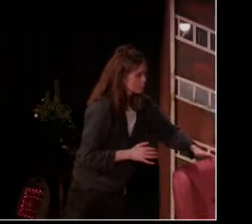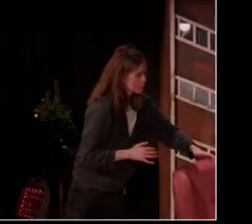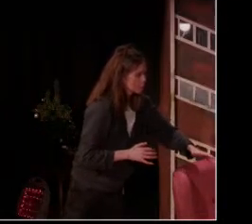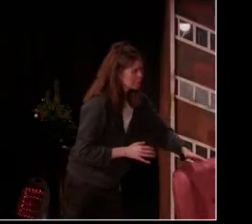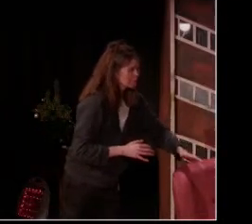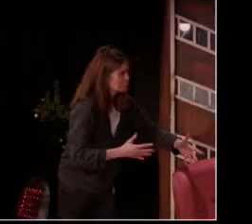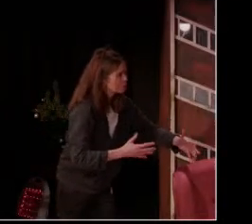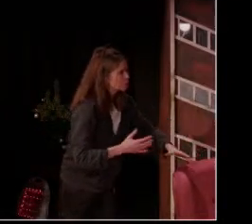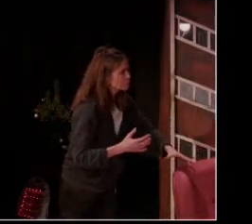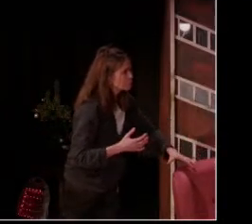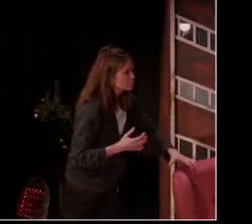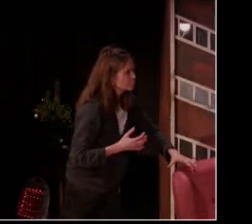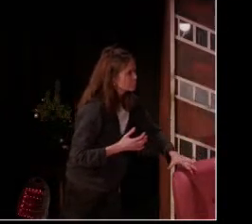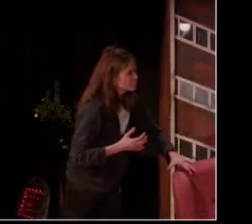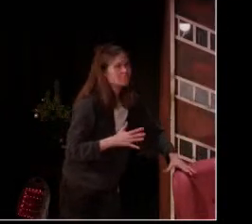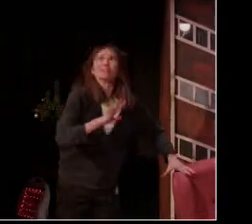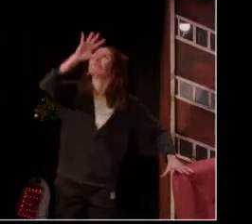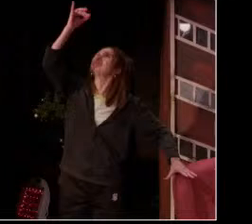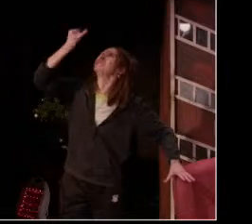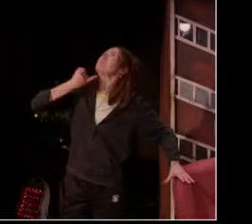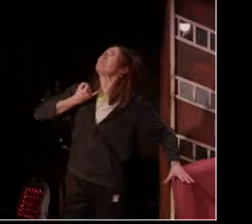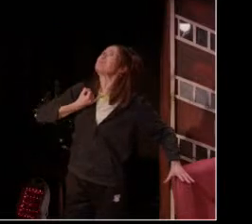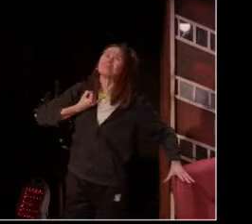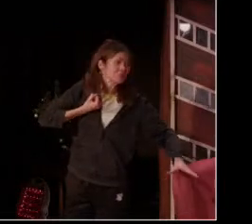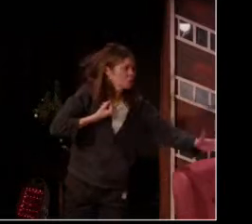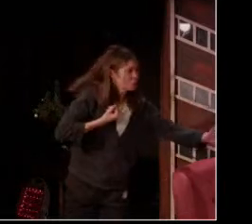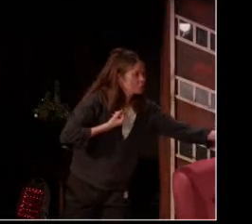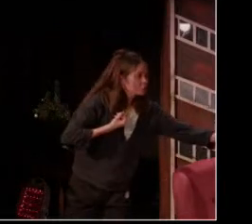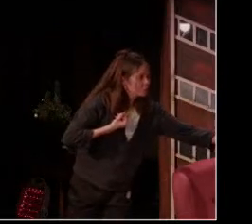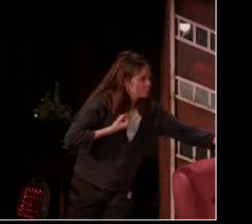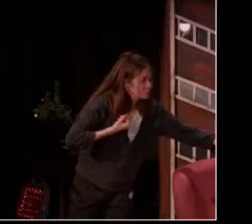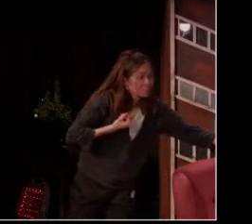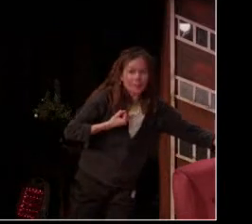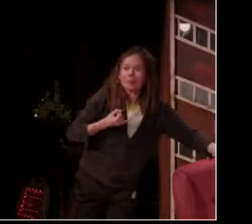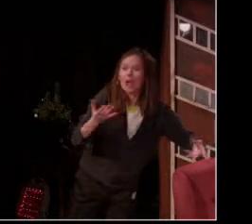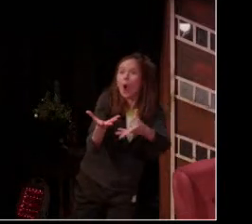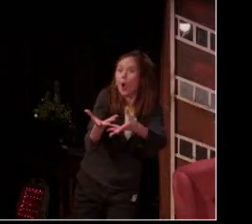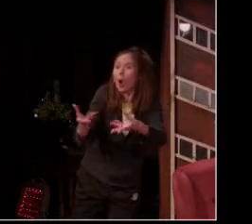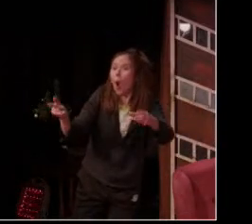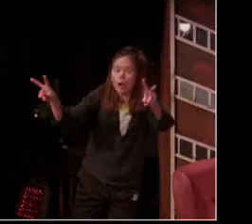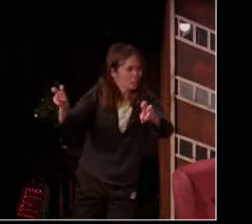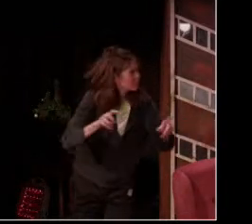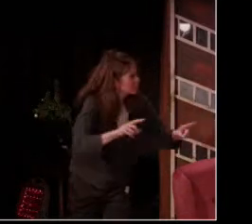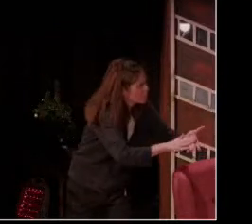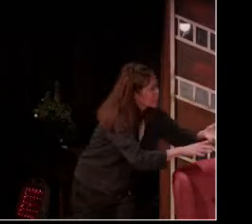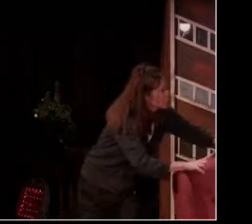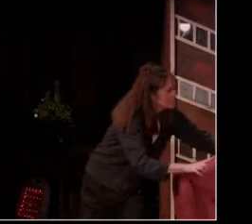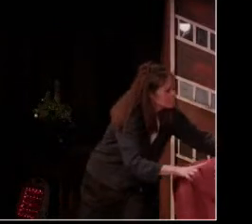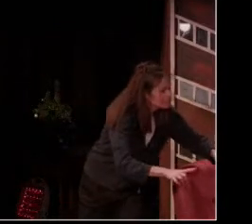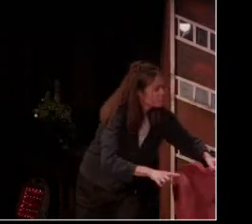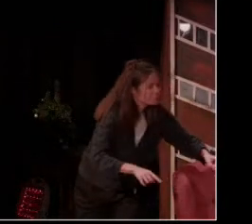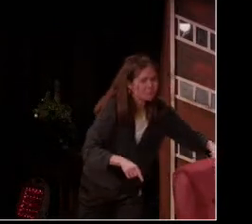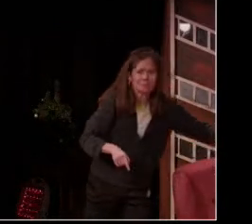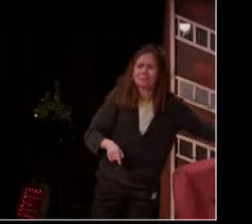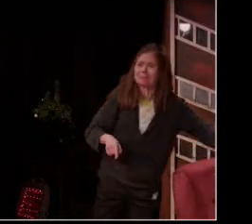What's happening? Curse what I am about to say. He's gone. What? Oh, gone. He's dead!